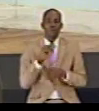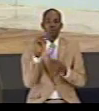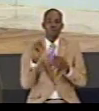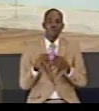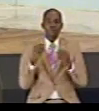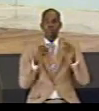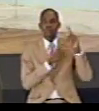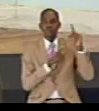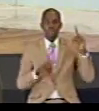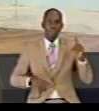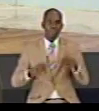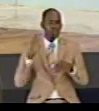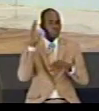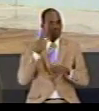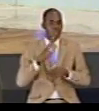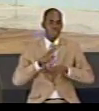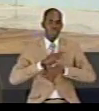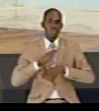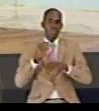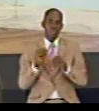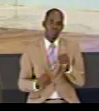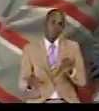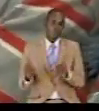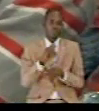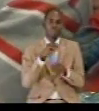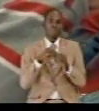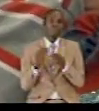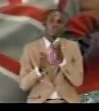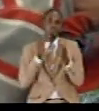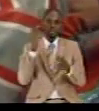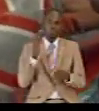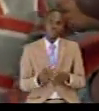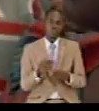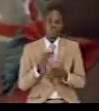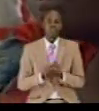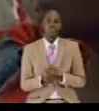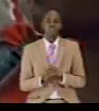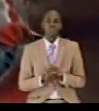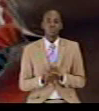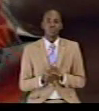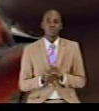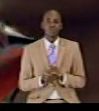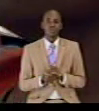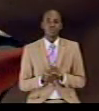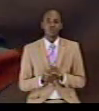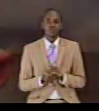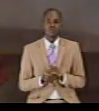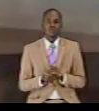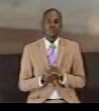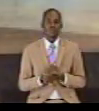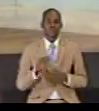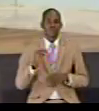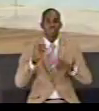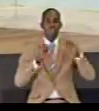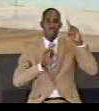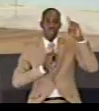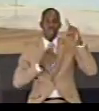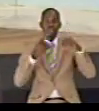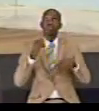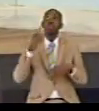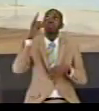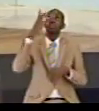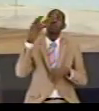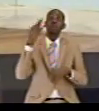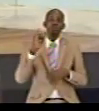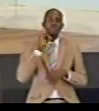will satisfy everyone in Jesus' name. And the God of Israel will not forsake